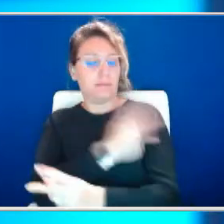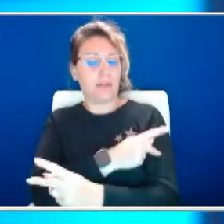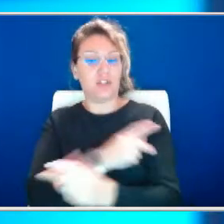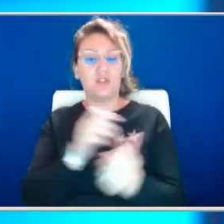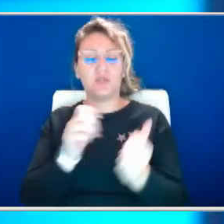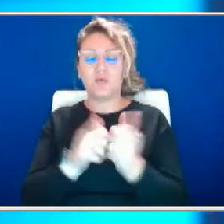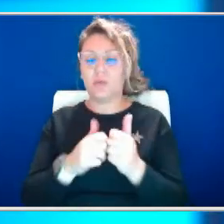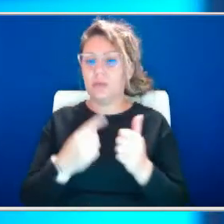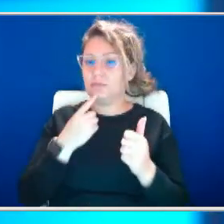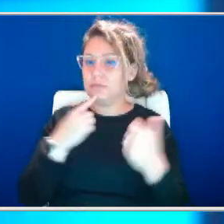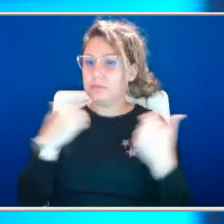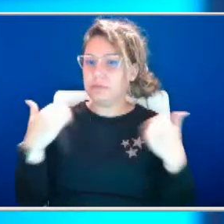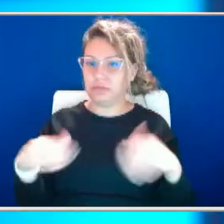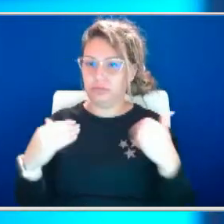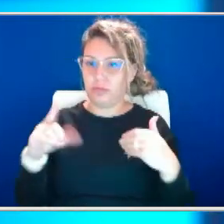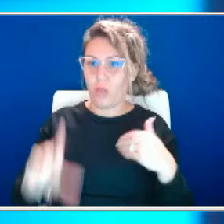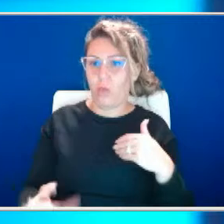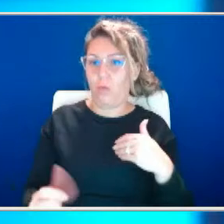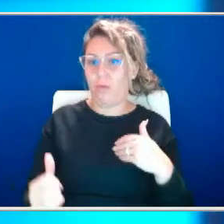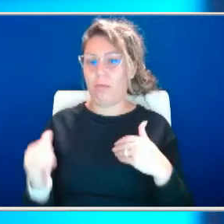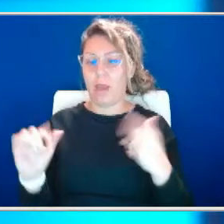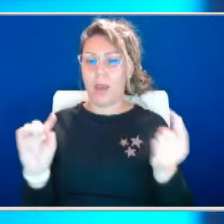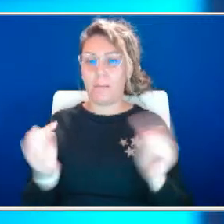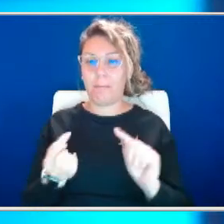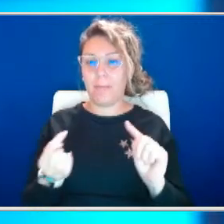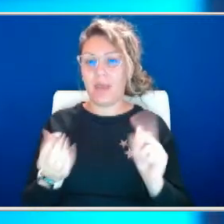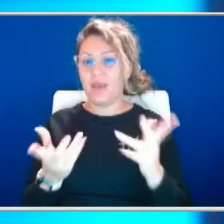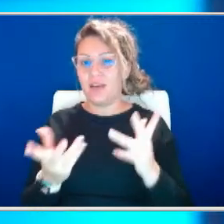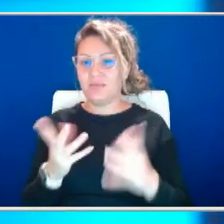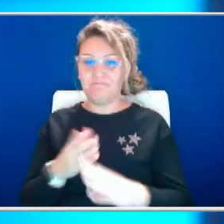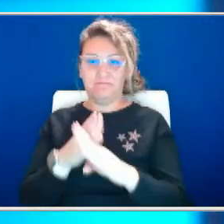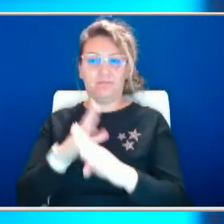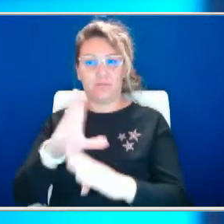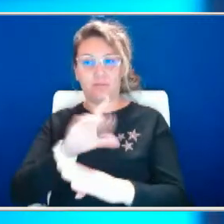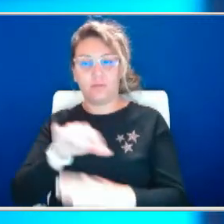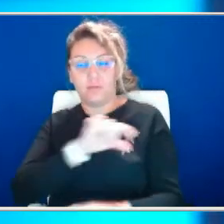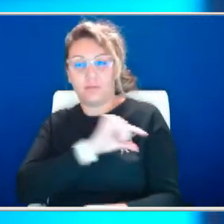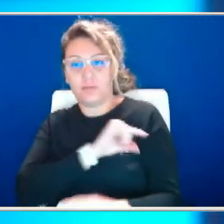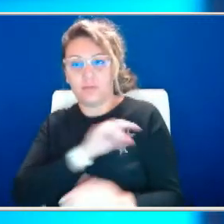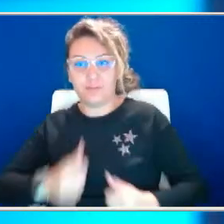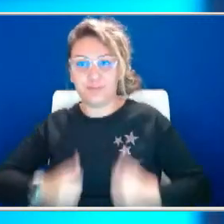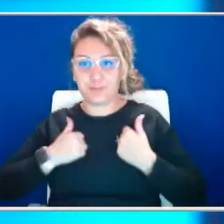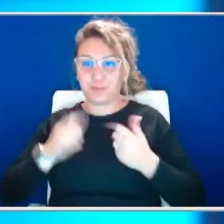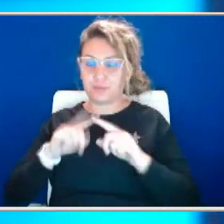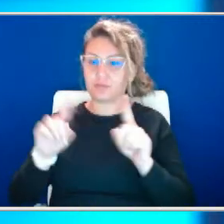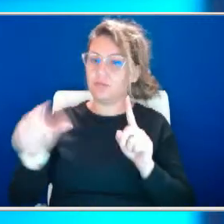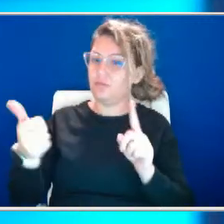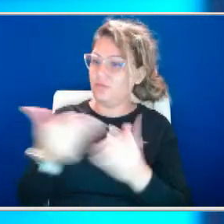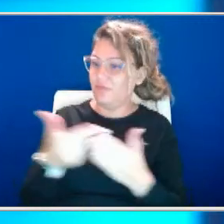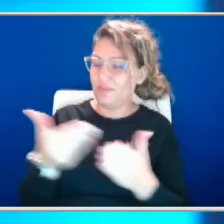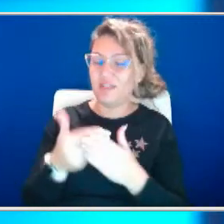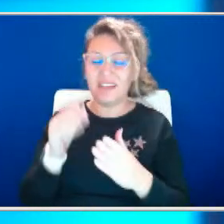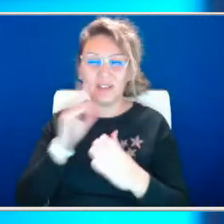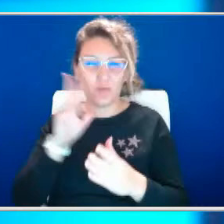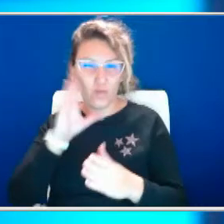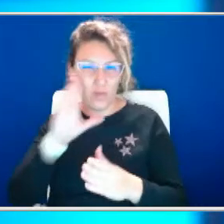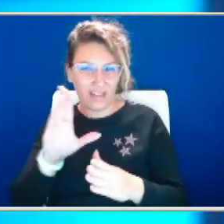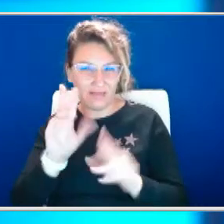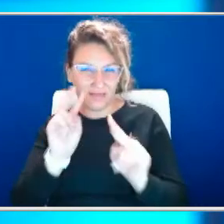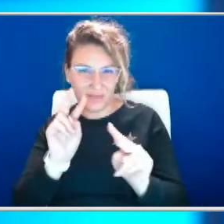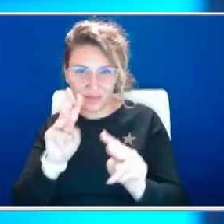back pain that inhibits their, quality of life. But there are some things that we look for on the MRI. So on the